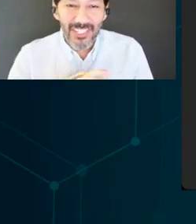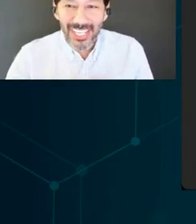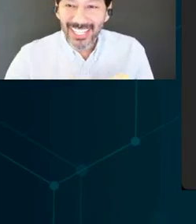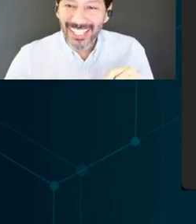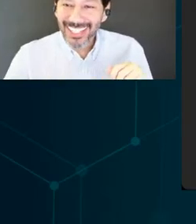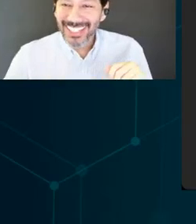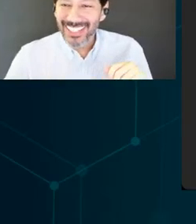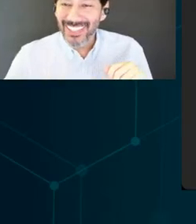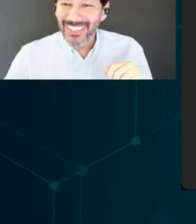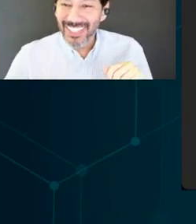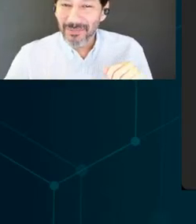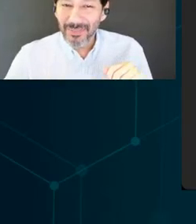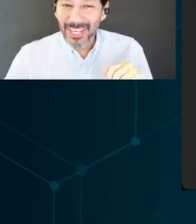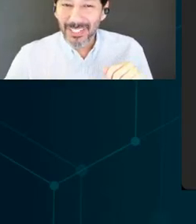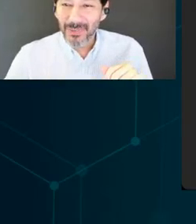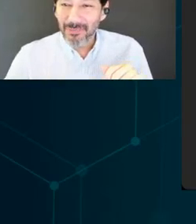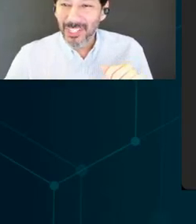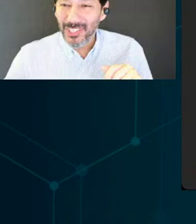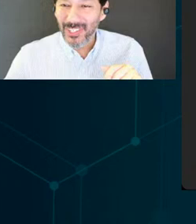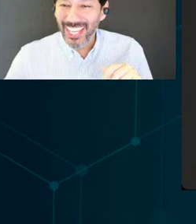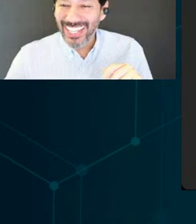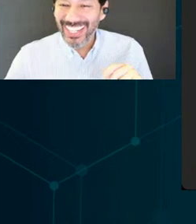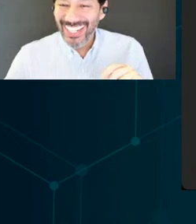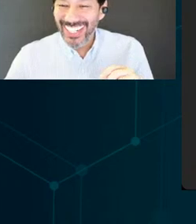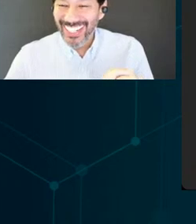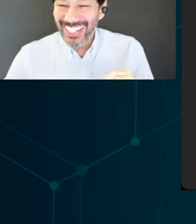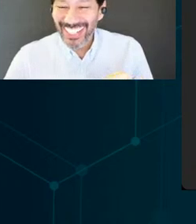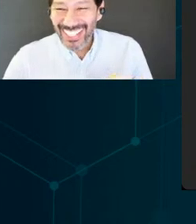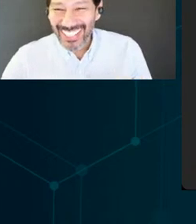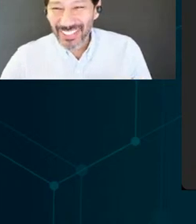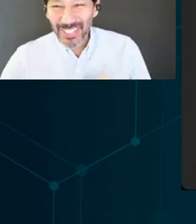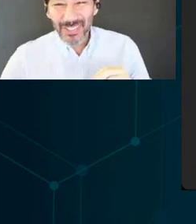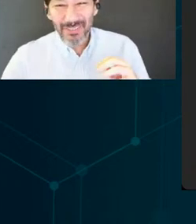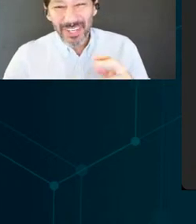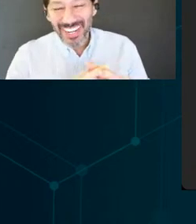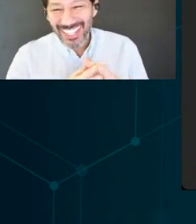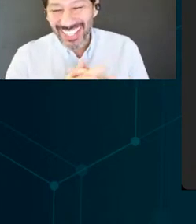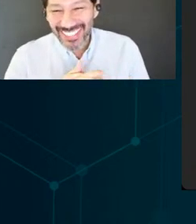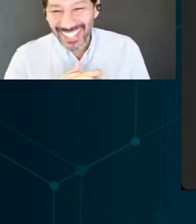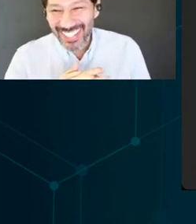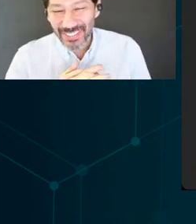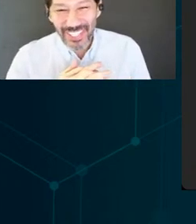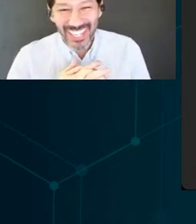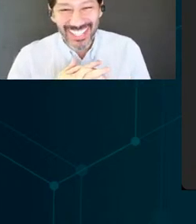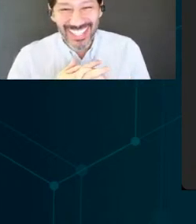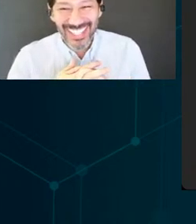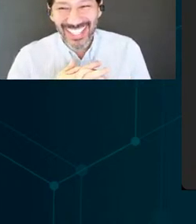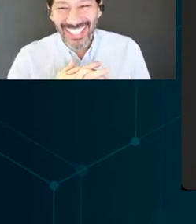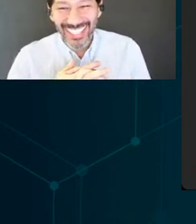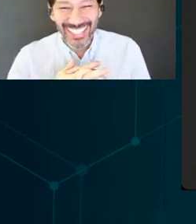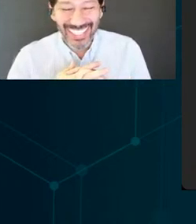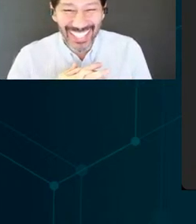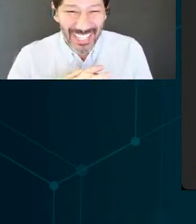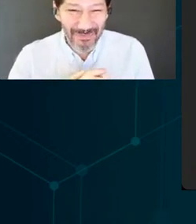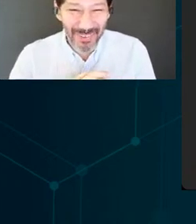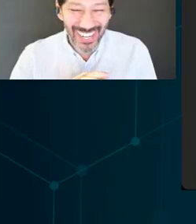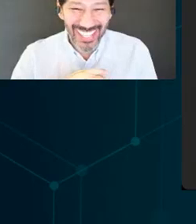shy because I don't see any yet. So I just want to make sure that that we do have an audience out there and we're not